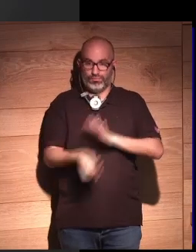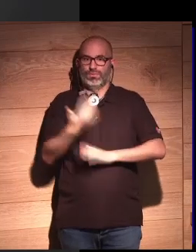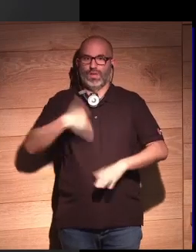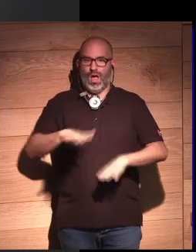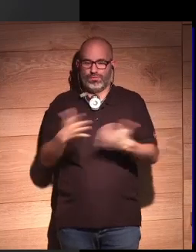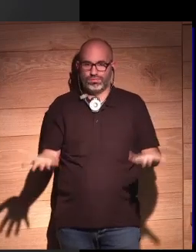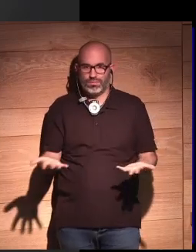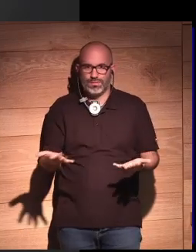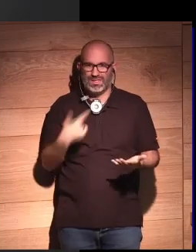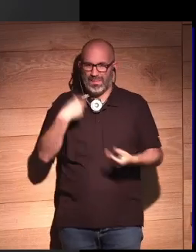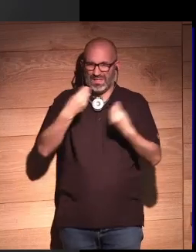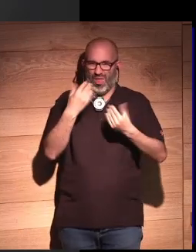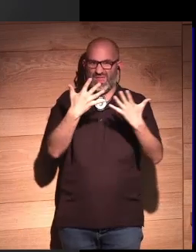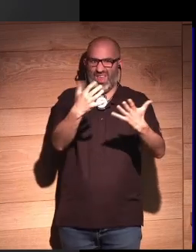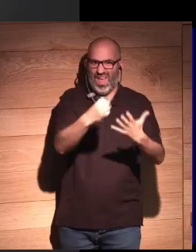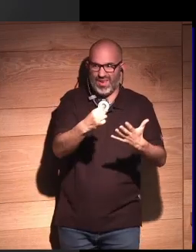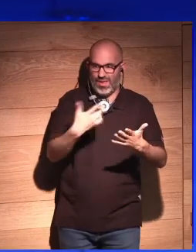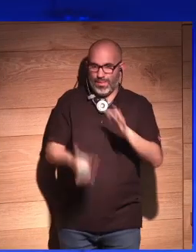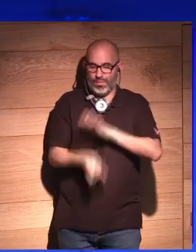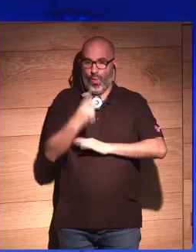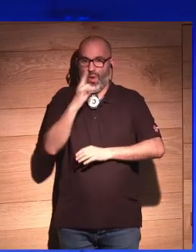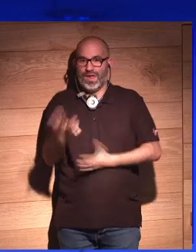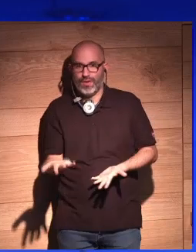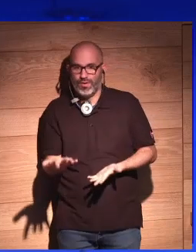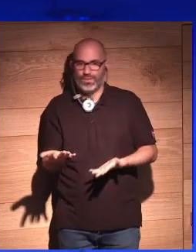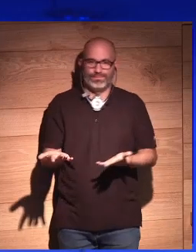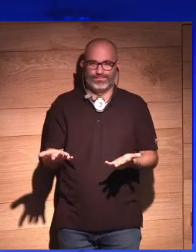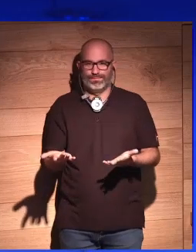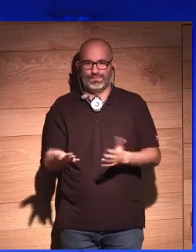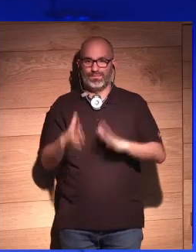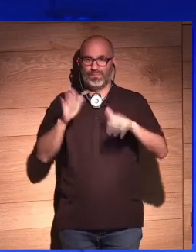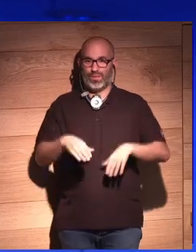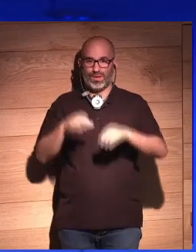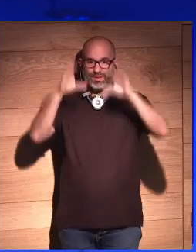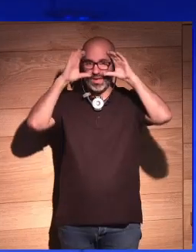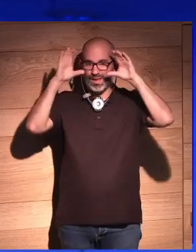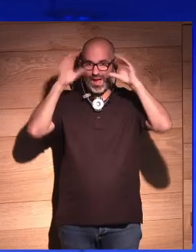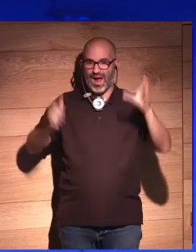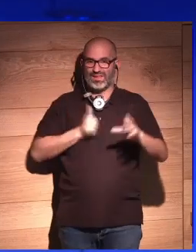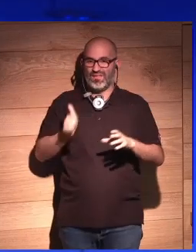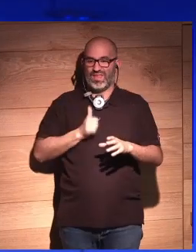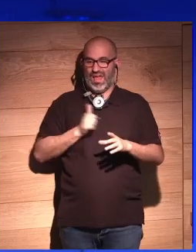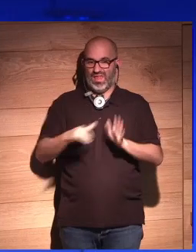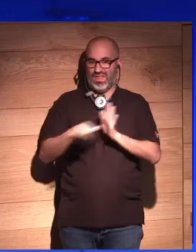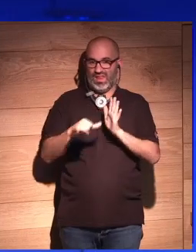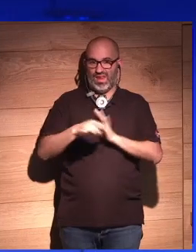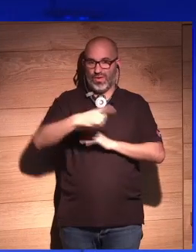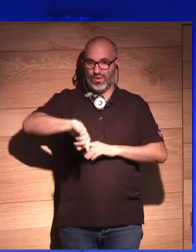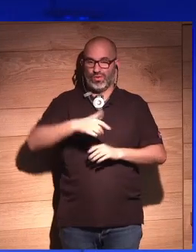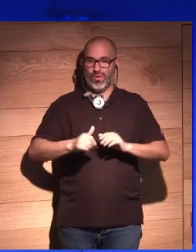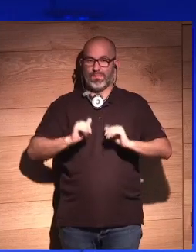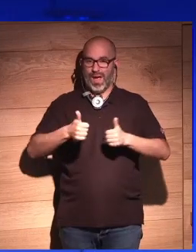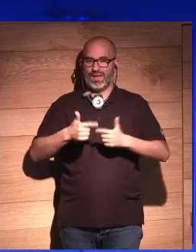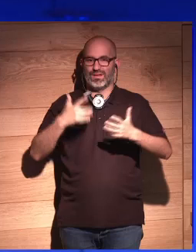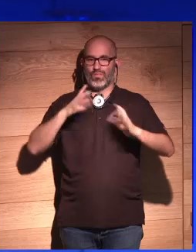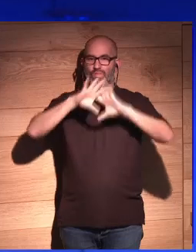embraced. It's all around us, but it's also being embraced more and more intelligently by the artists and storytellers. I expect to see a lot more of that.